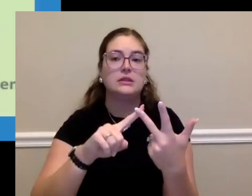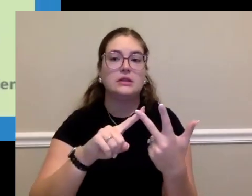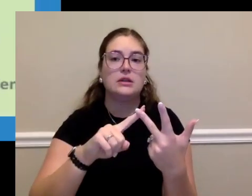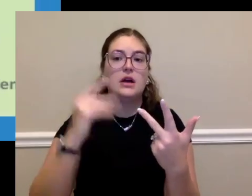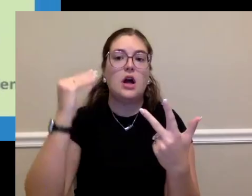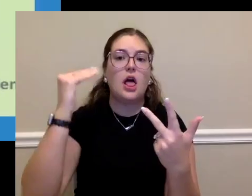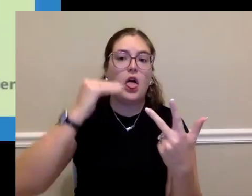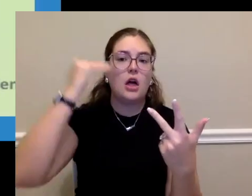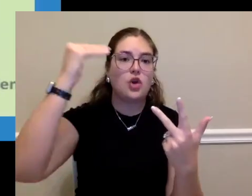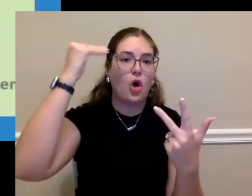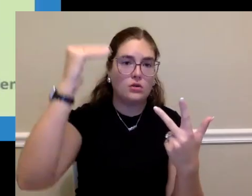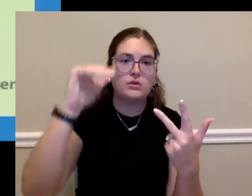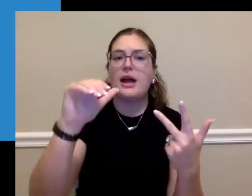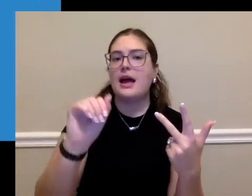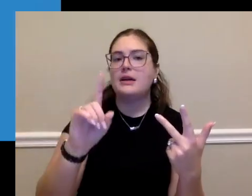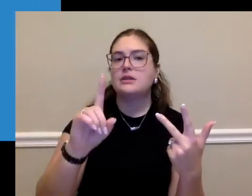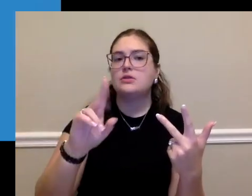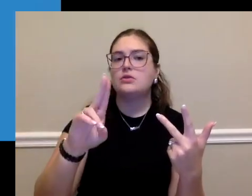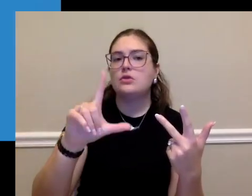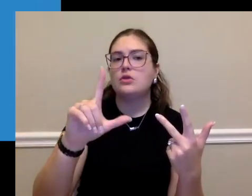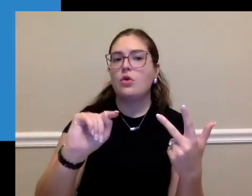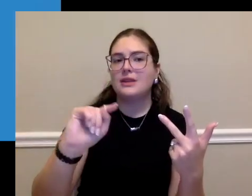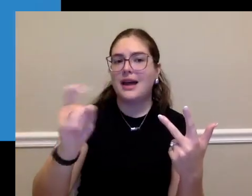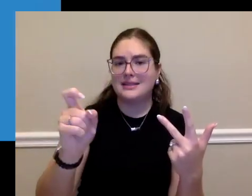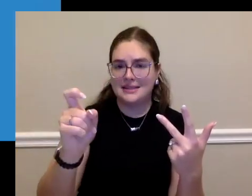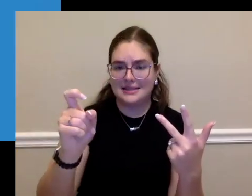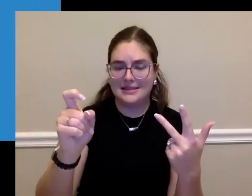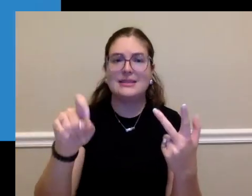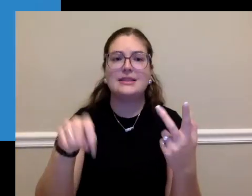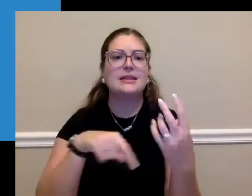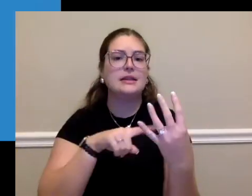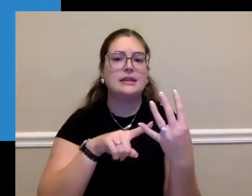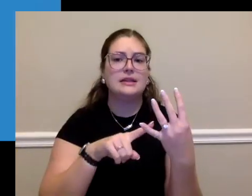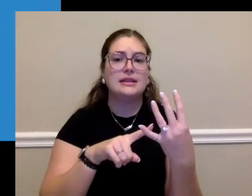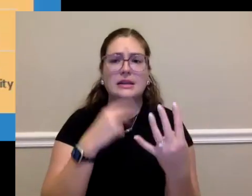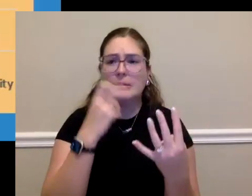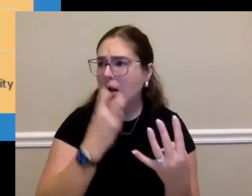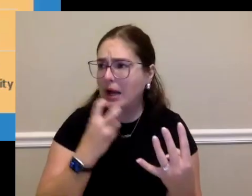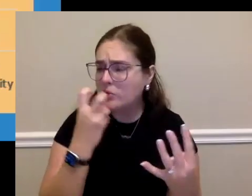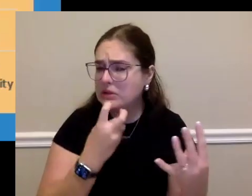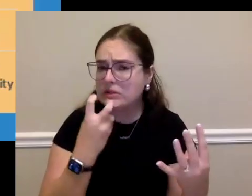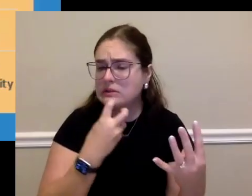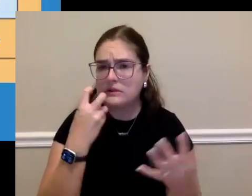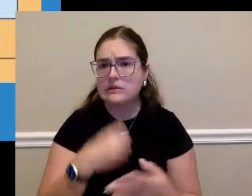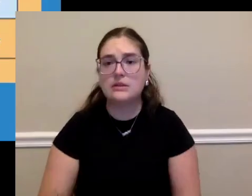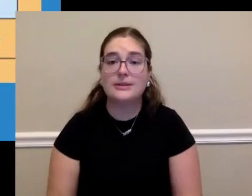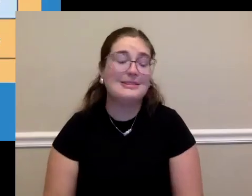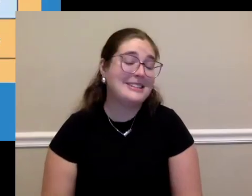adult, TX, etc. in Spanish? I never heard that there is a way to pronounce it. Yeah,